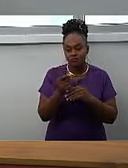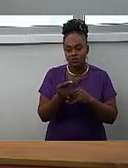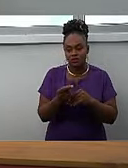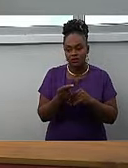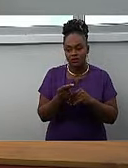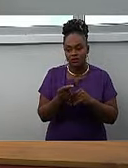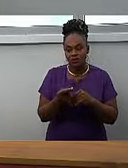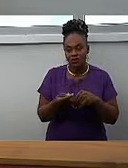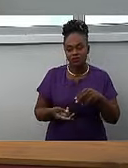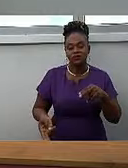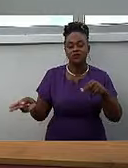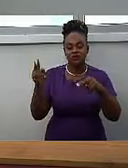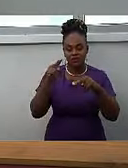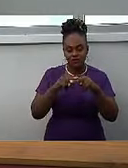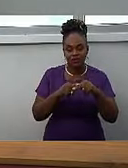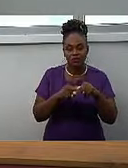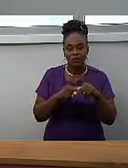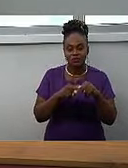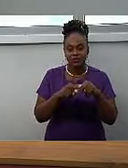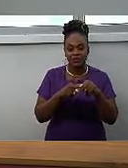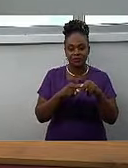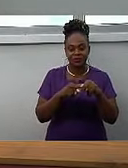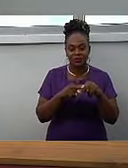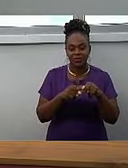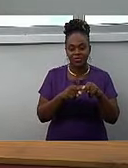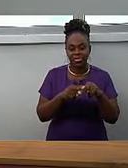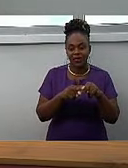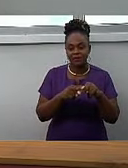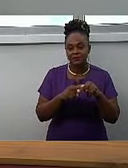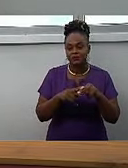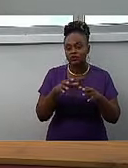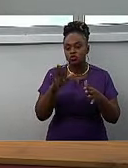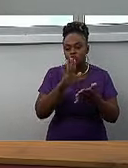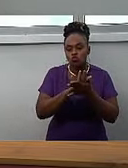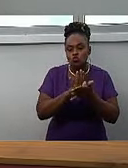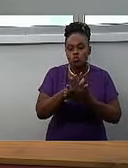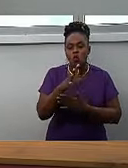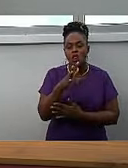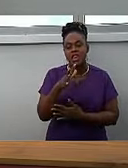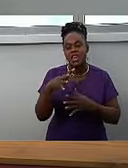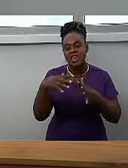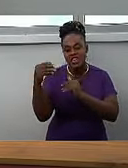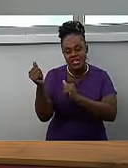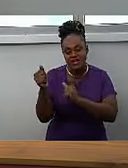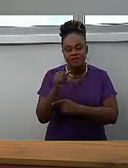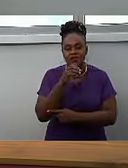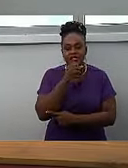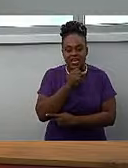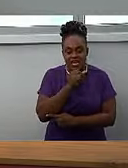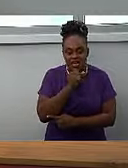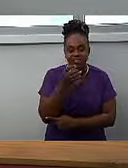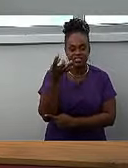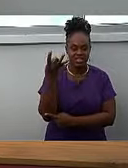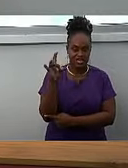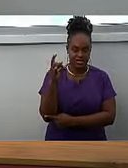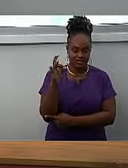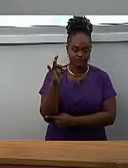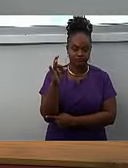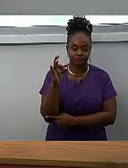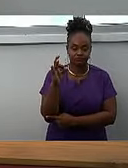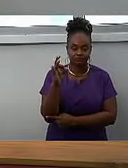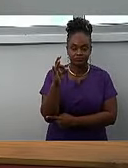the implementation of the TVET policy and strategy, the launch of the Caribbean Secondary